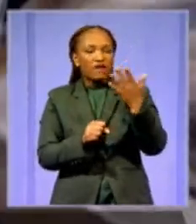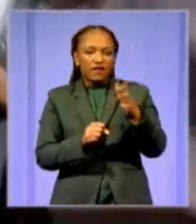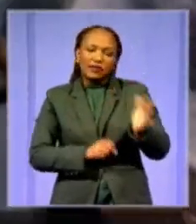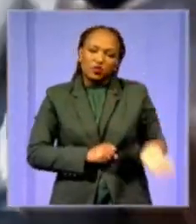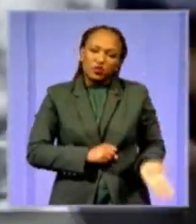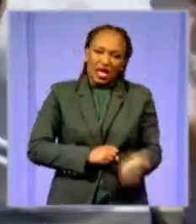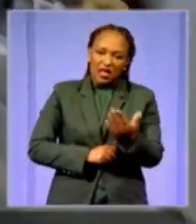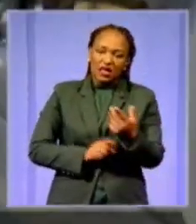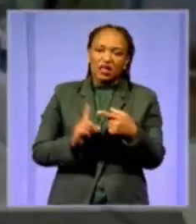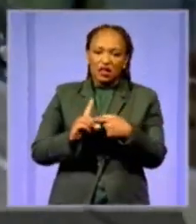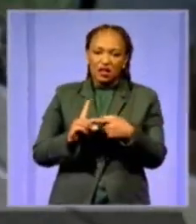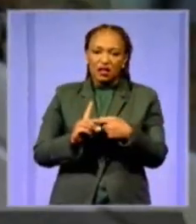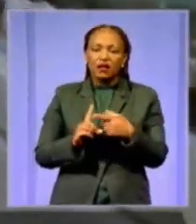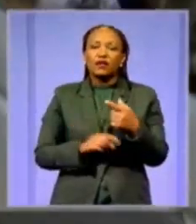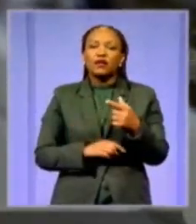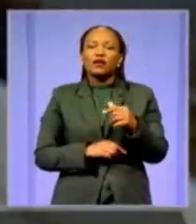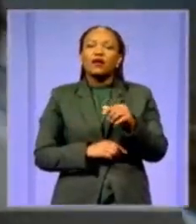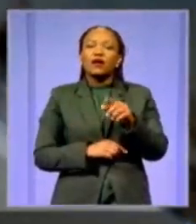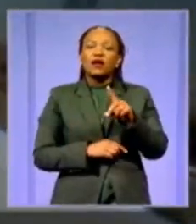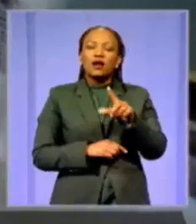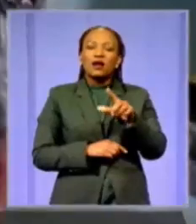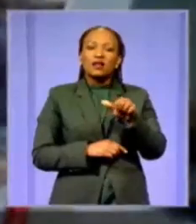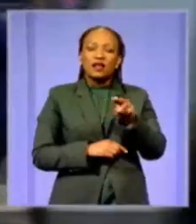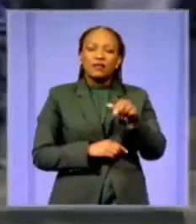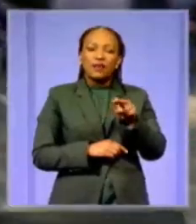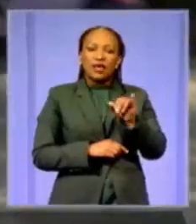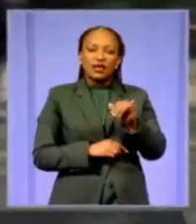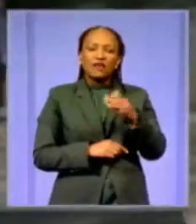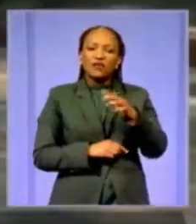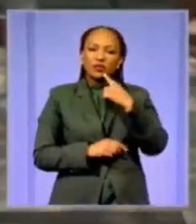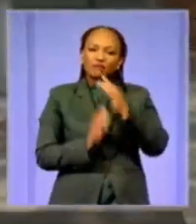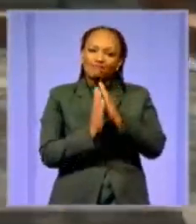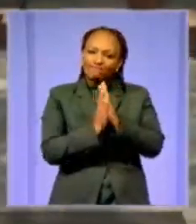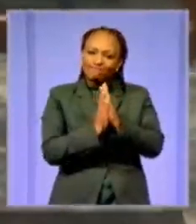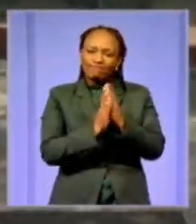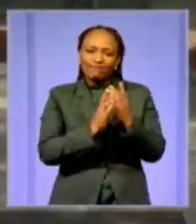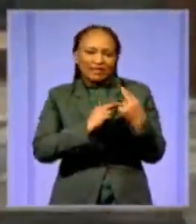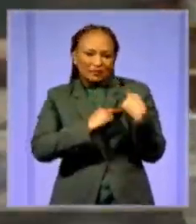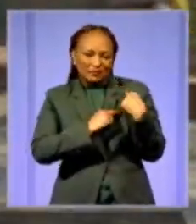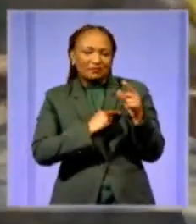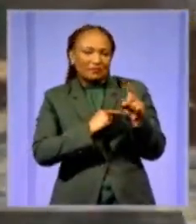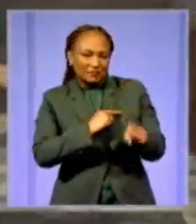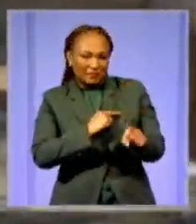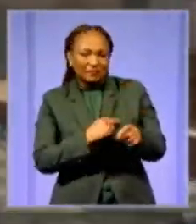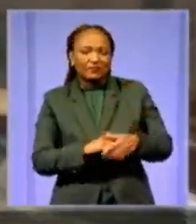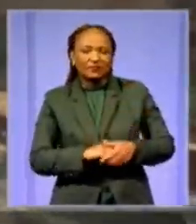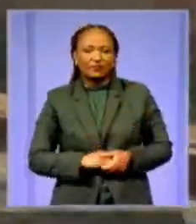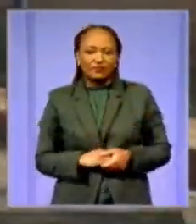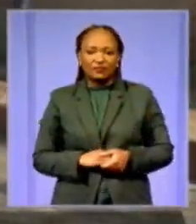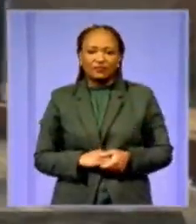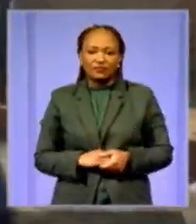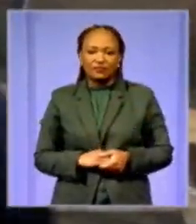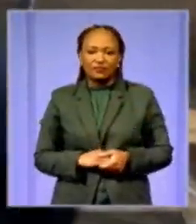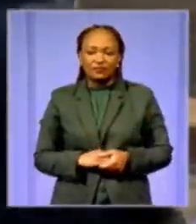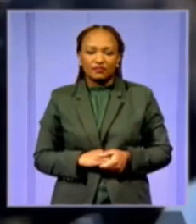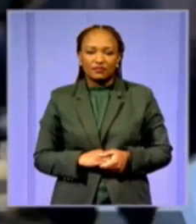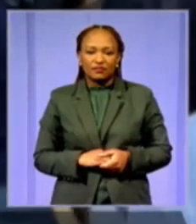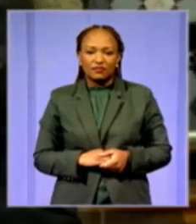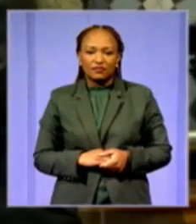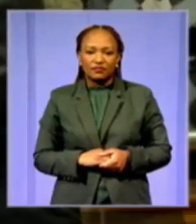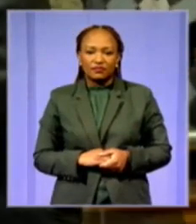moeledi Philip Dlamini o ikuetse go Mboro go tlhokomela maikarabelo a gagwe a loago. The condition of worship